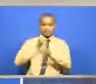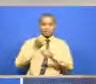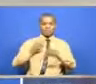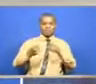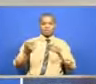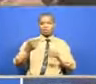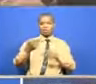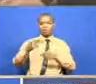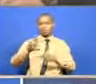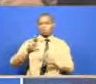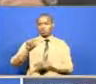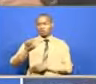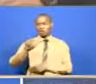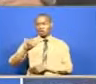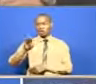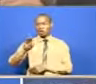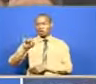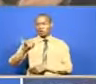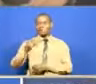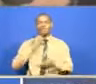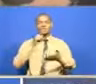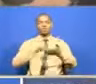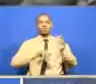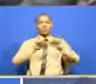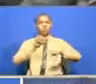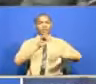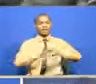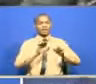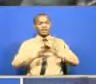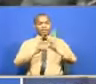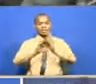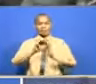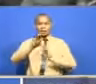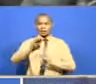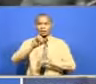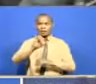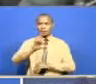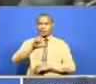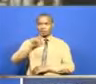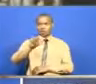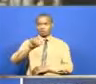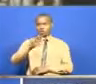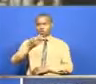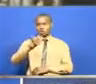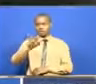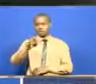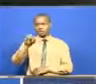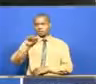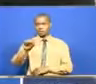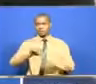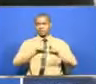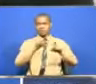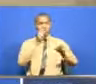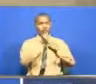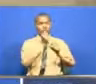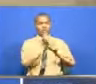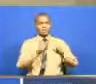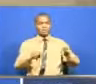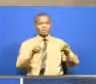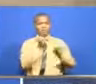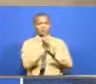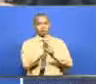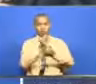said its ability to find a component part such as microchips has been put under intense pressure and its production and operations saw